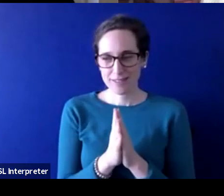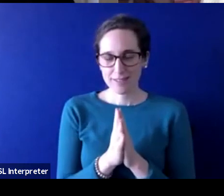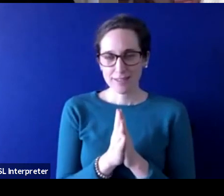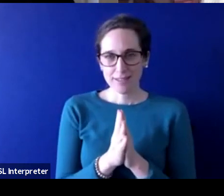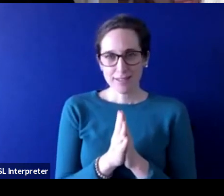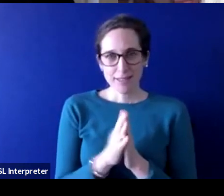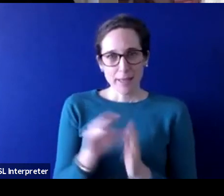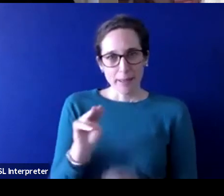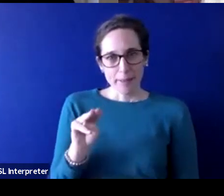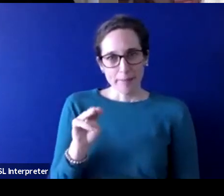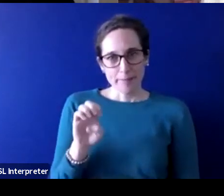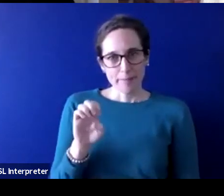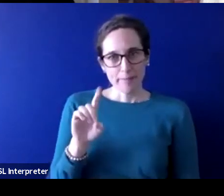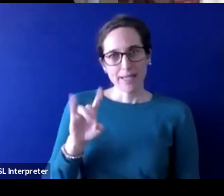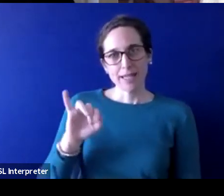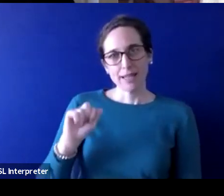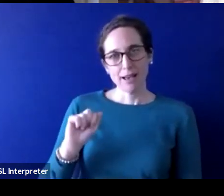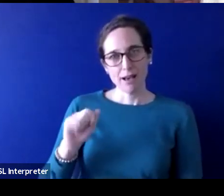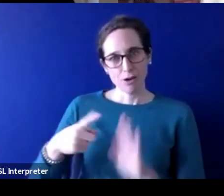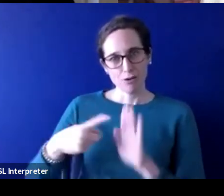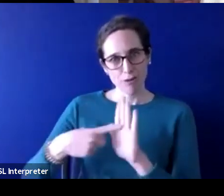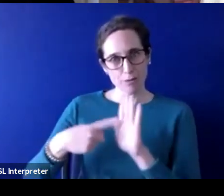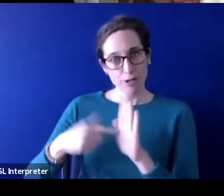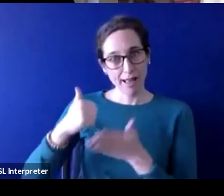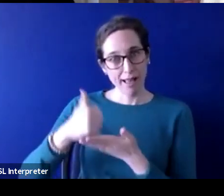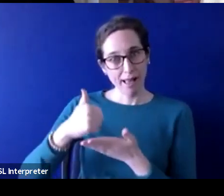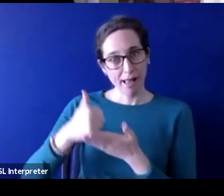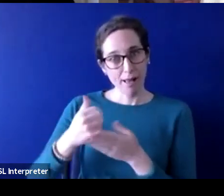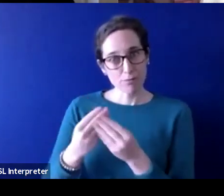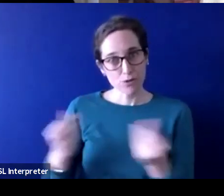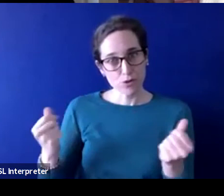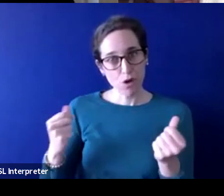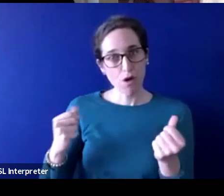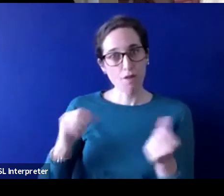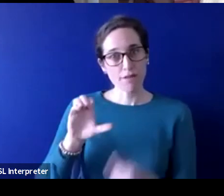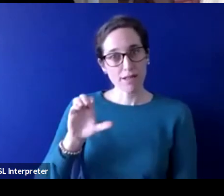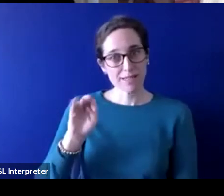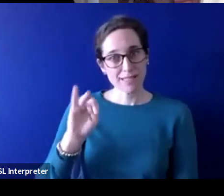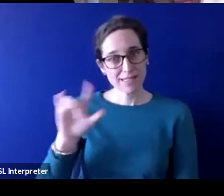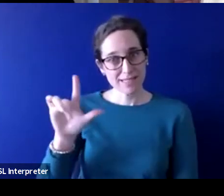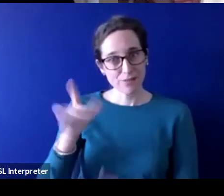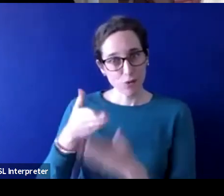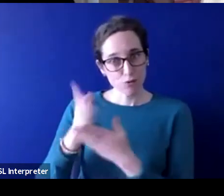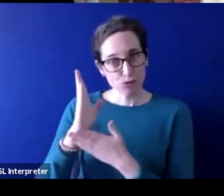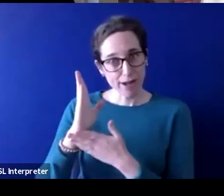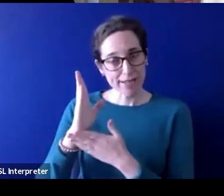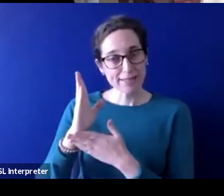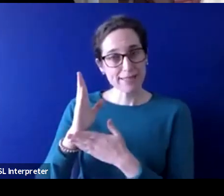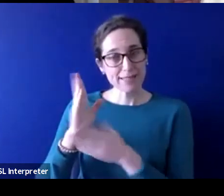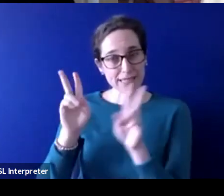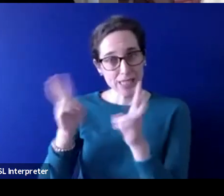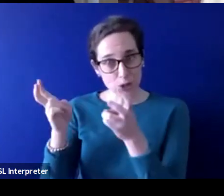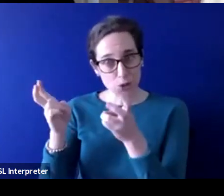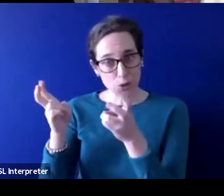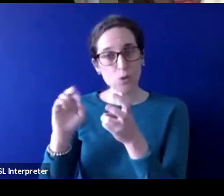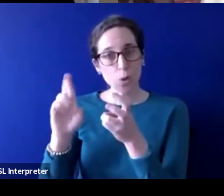media representation will help solve entrenched social and civil rights issues? Or do you think it's the other way around? Do we have to